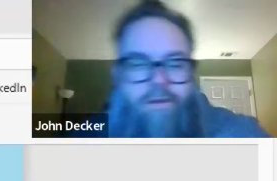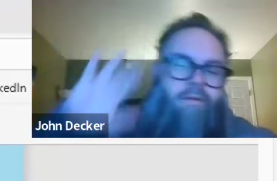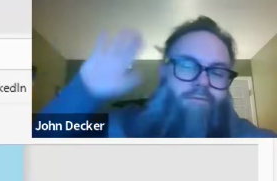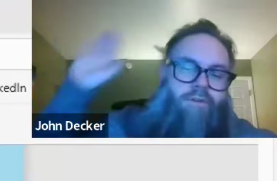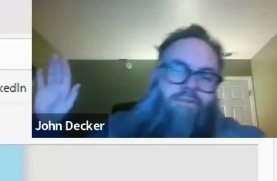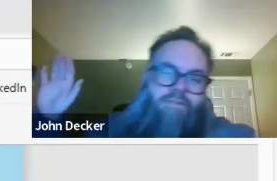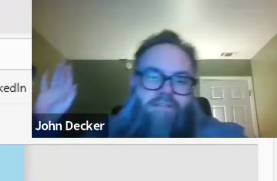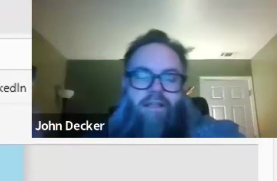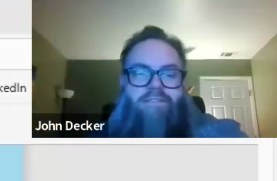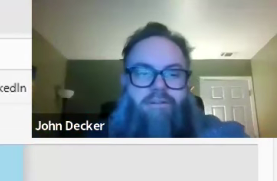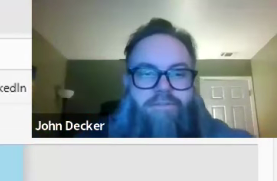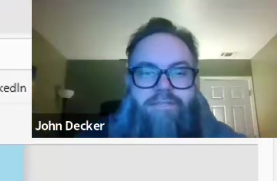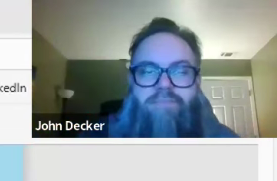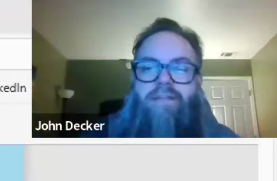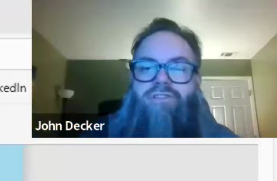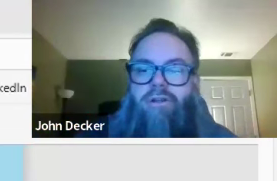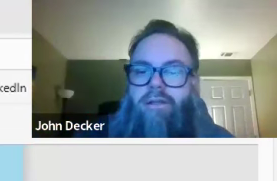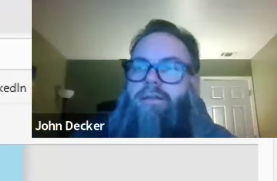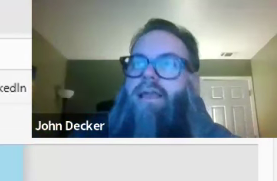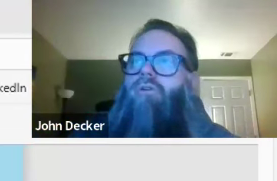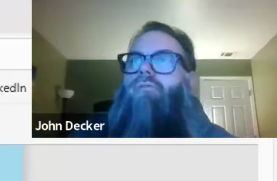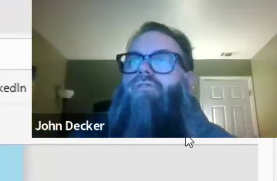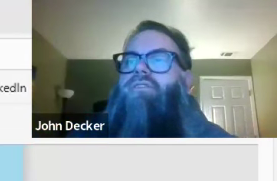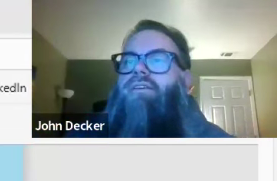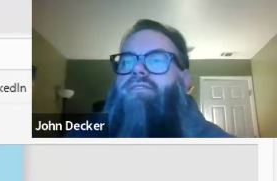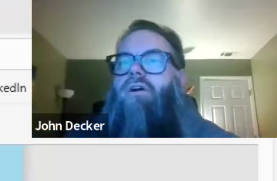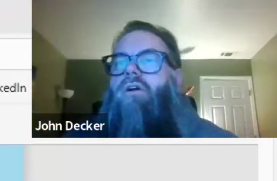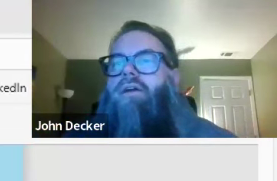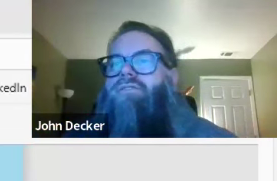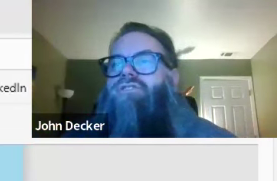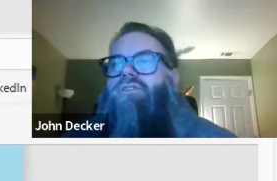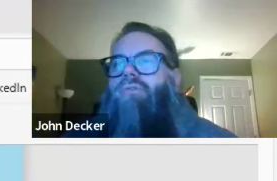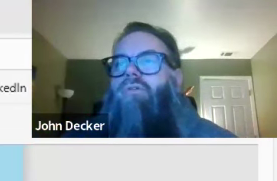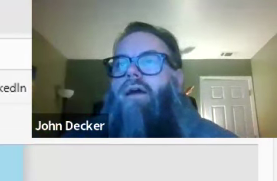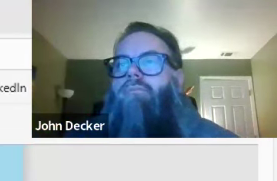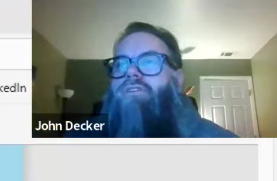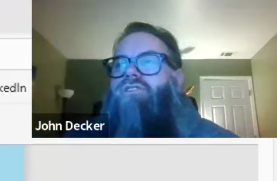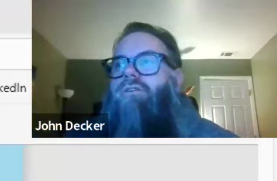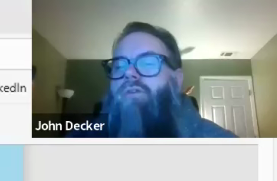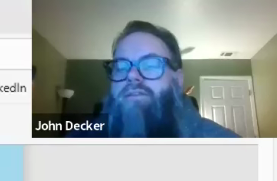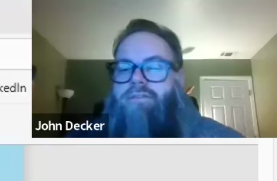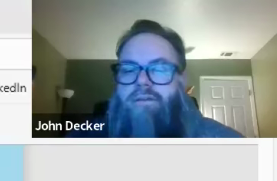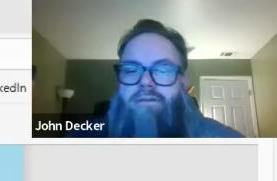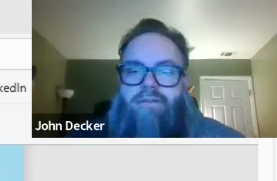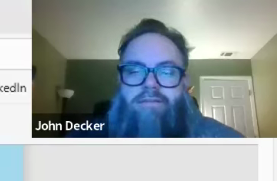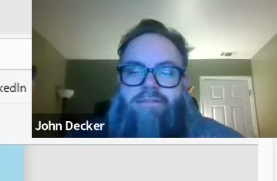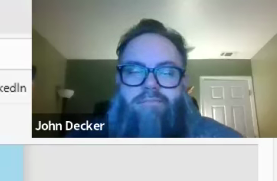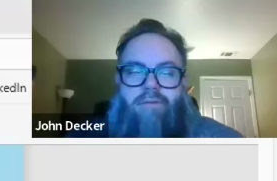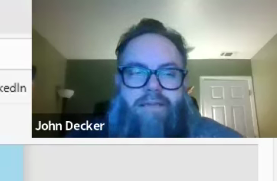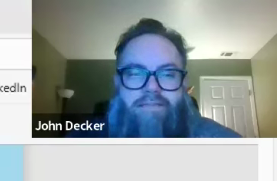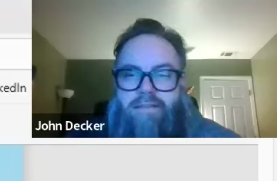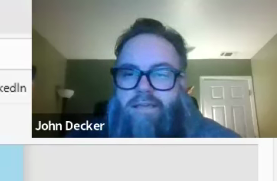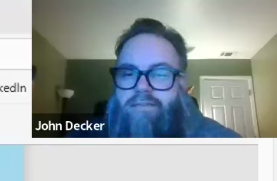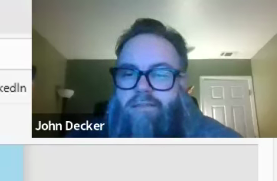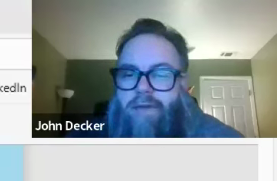of you knew for years as a client services manager, now oversees our internship program, which, has done